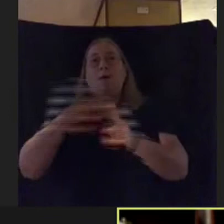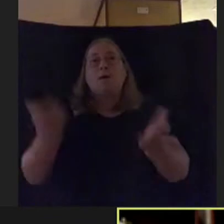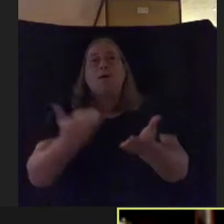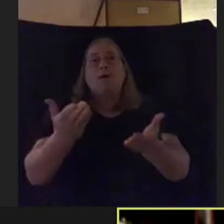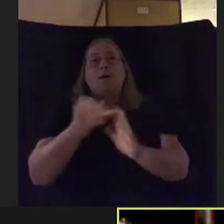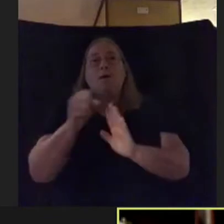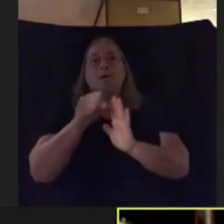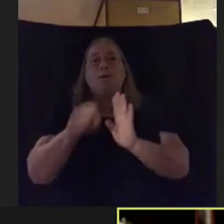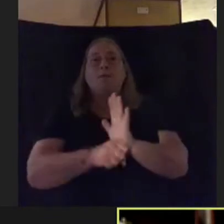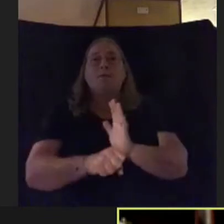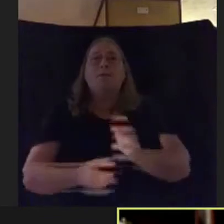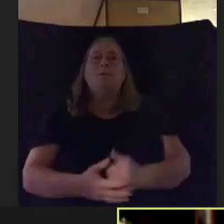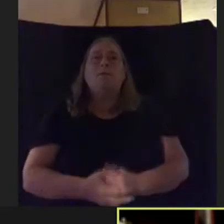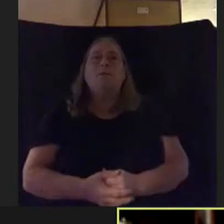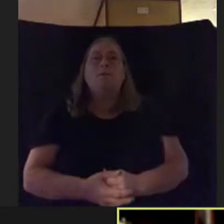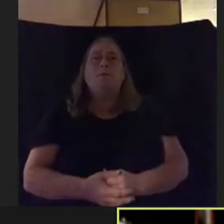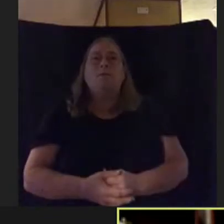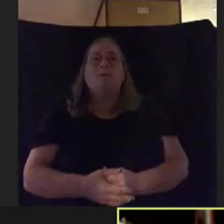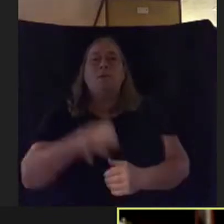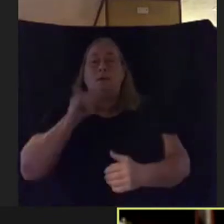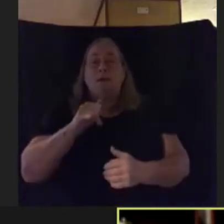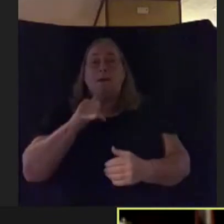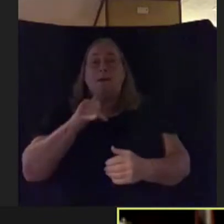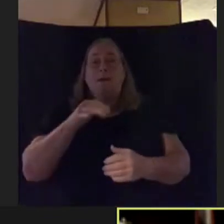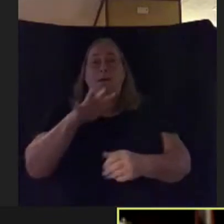And among those, we've had